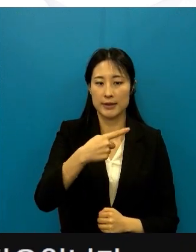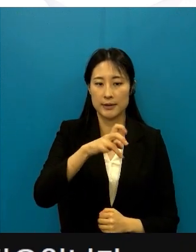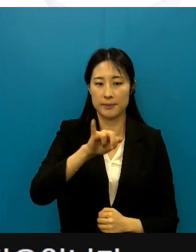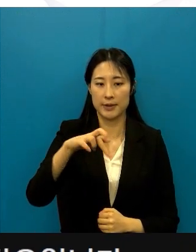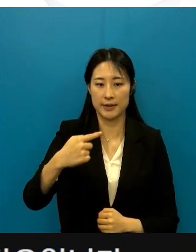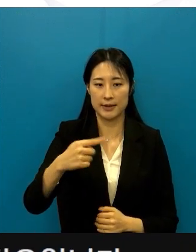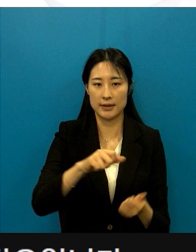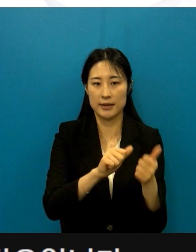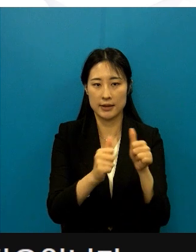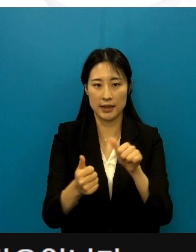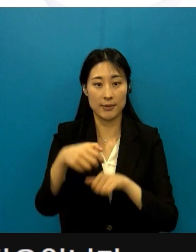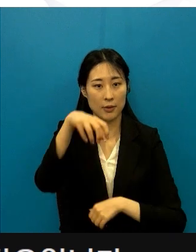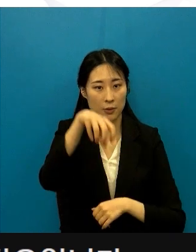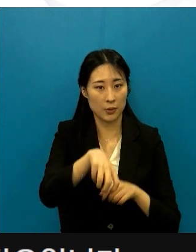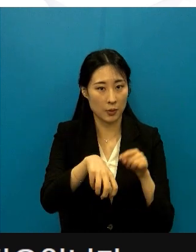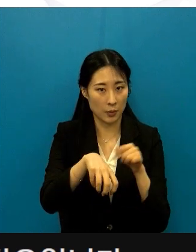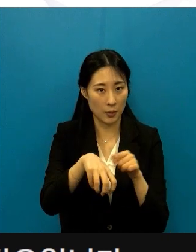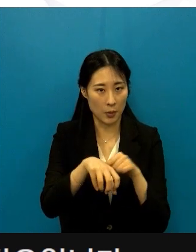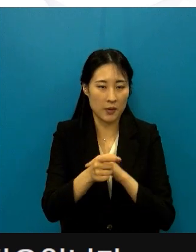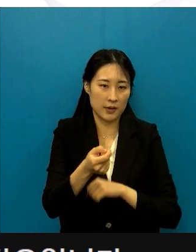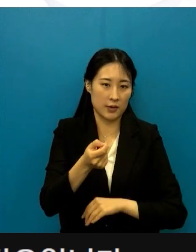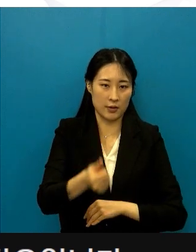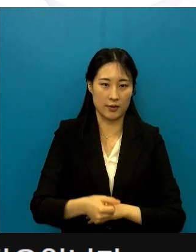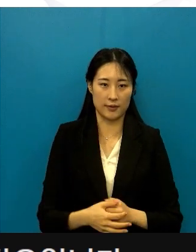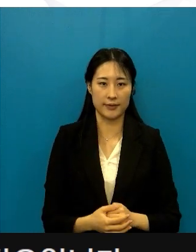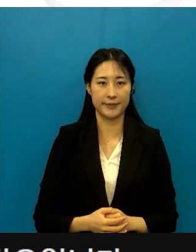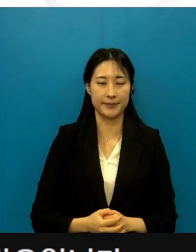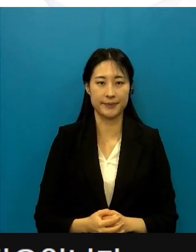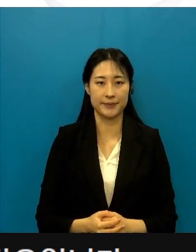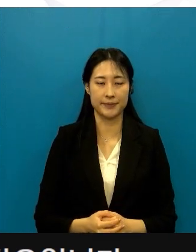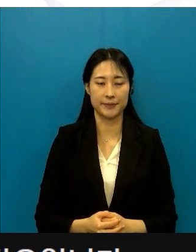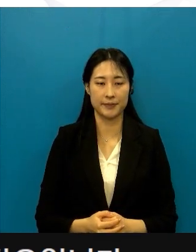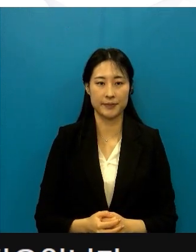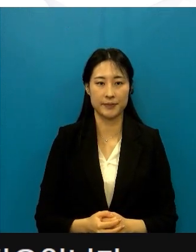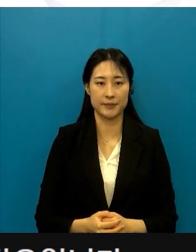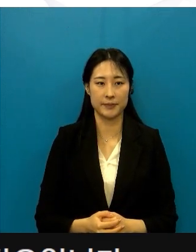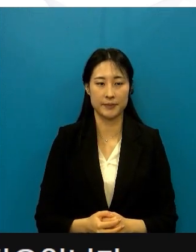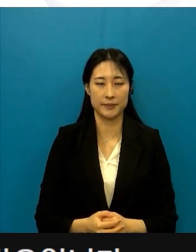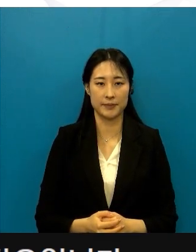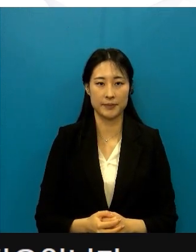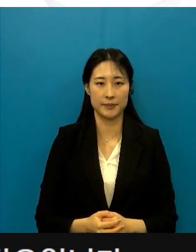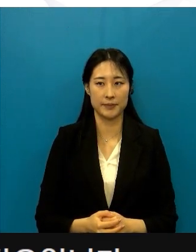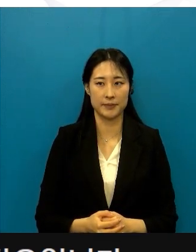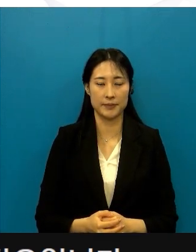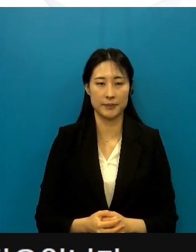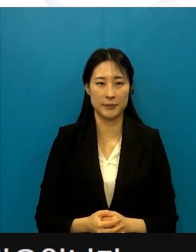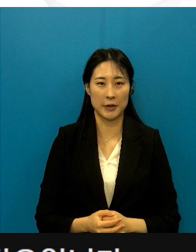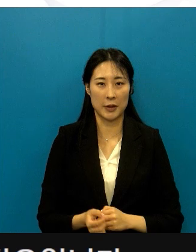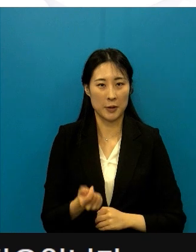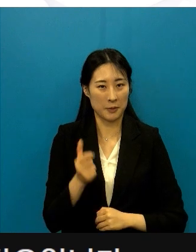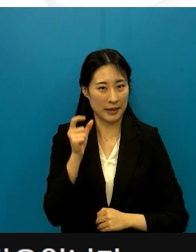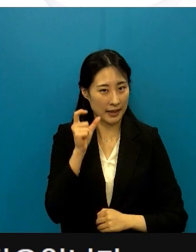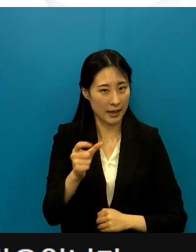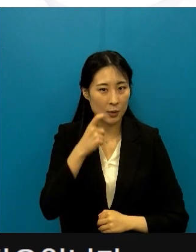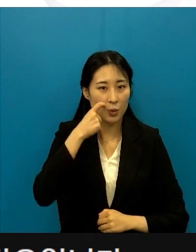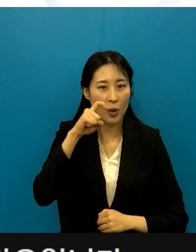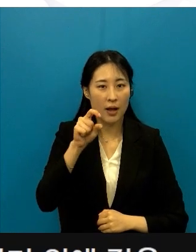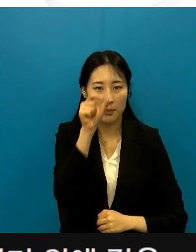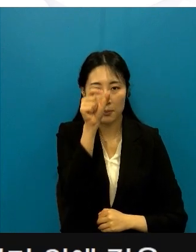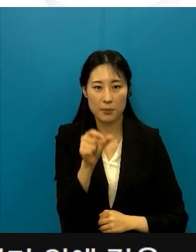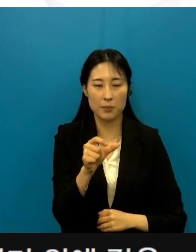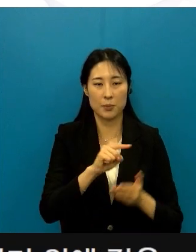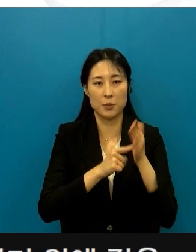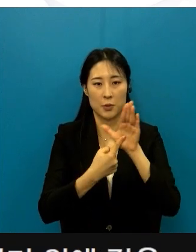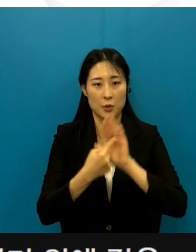darker beige above the light beige. Now, why am I boring you with these statistics?